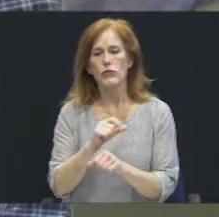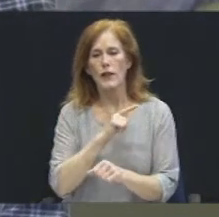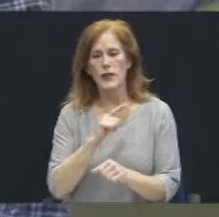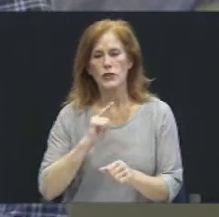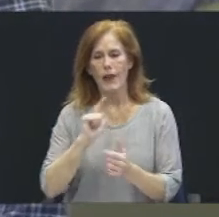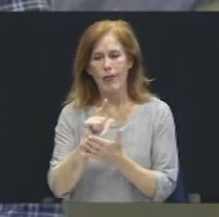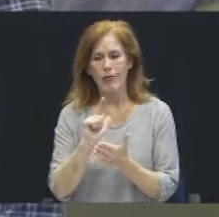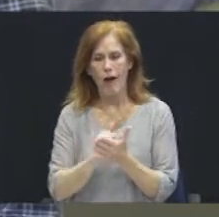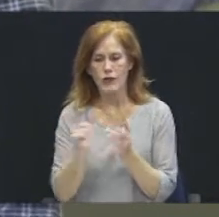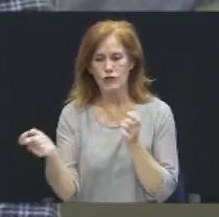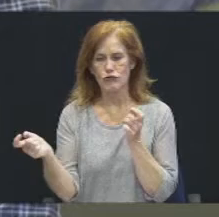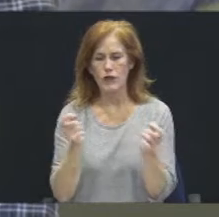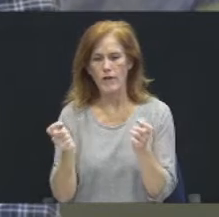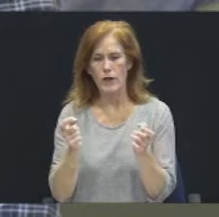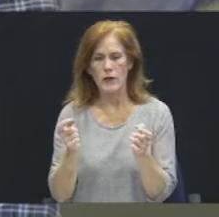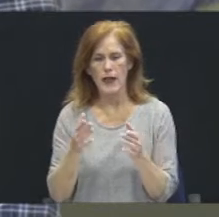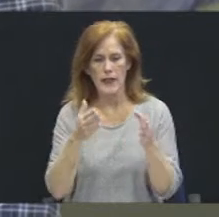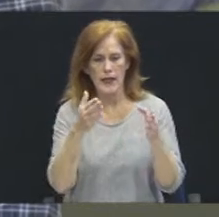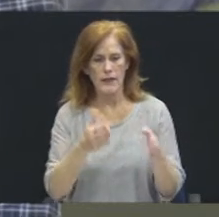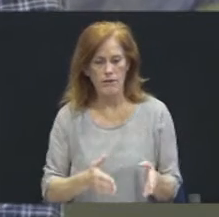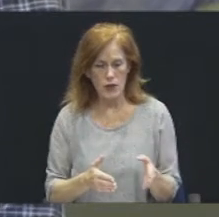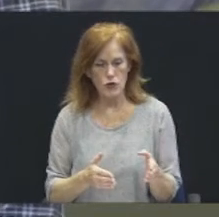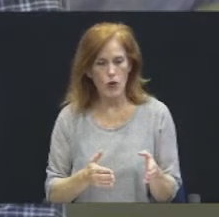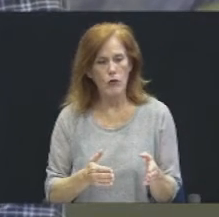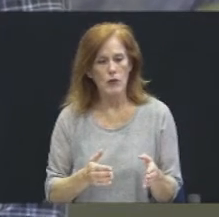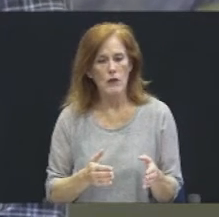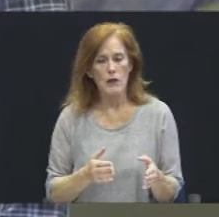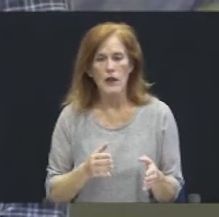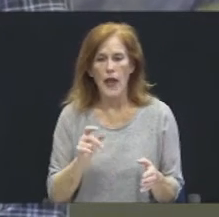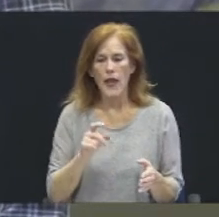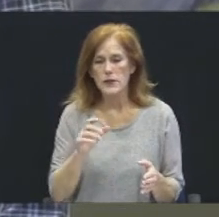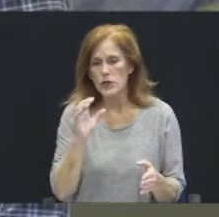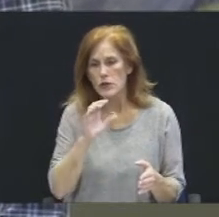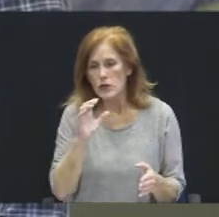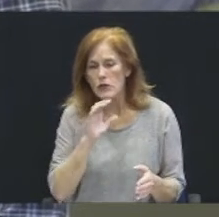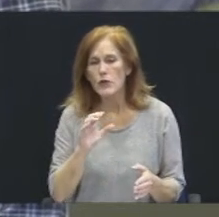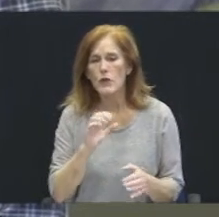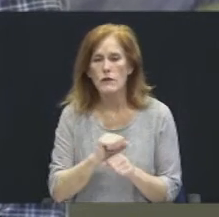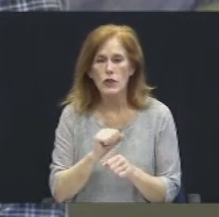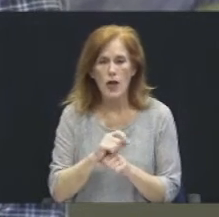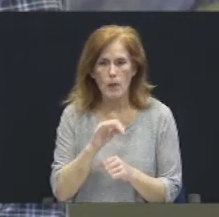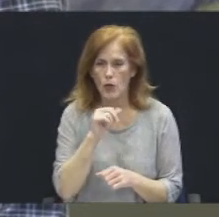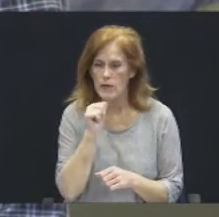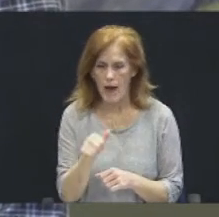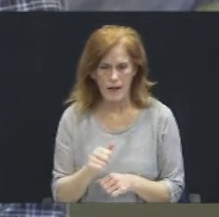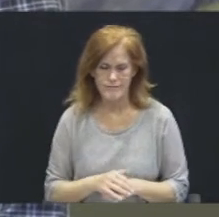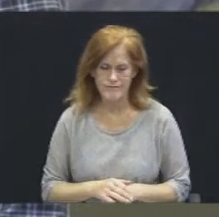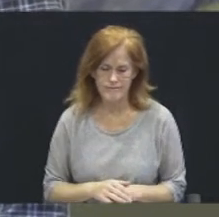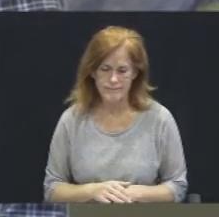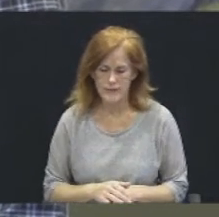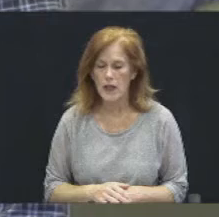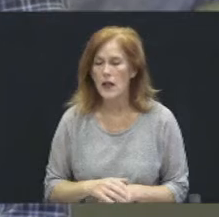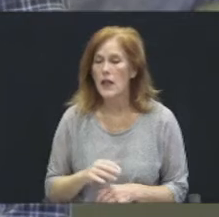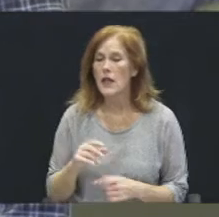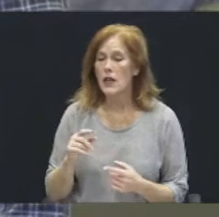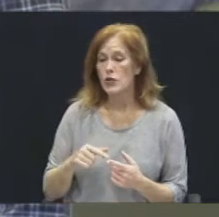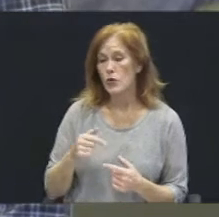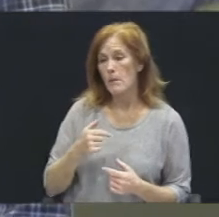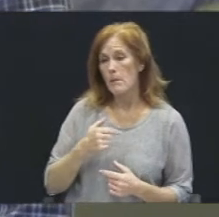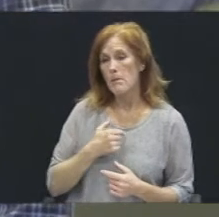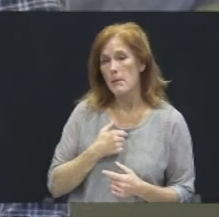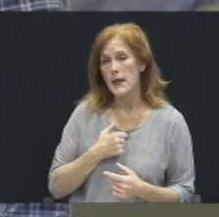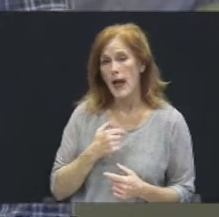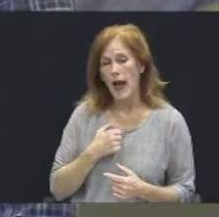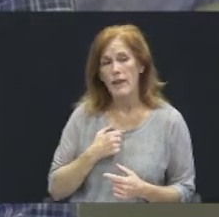to govern whether or not an individual is going to be seeking employment or not. So that to me would be the